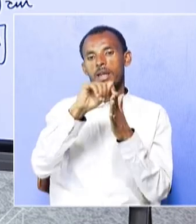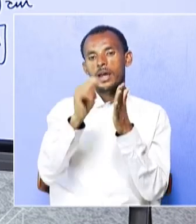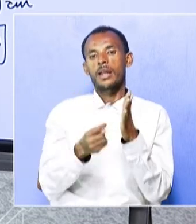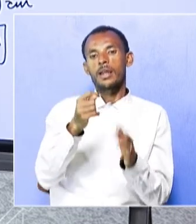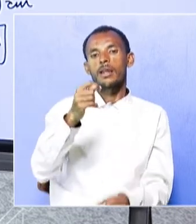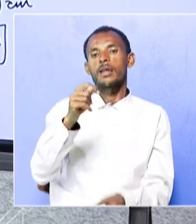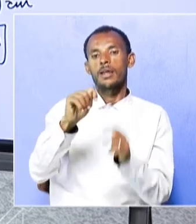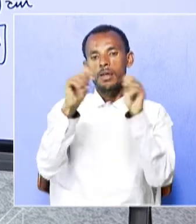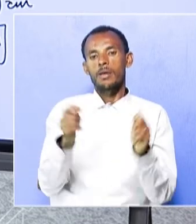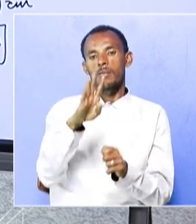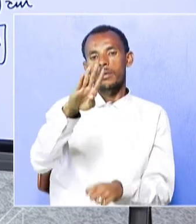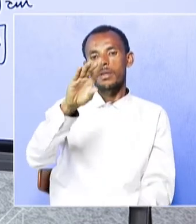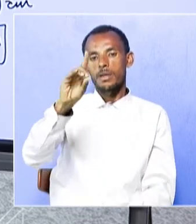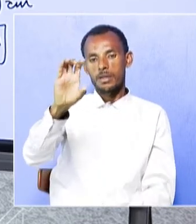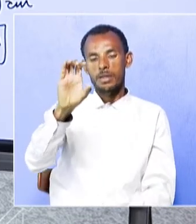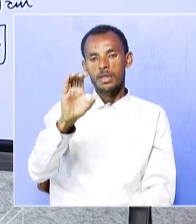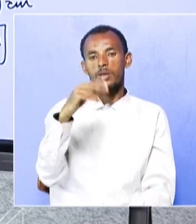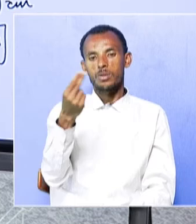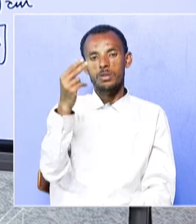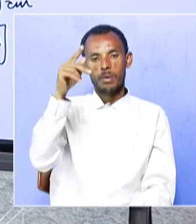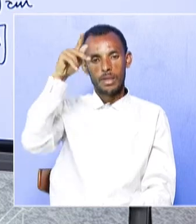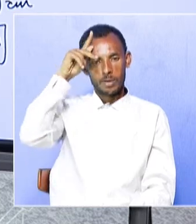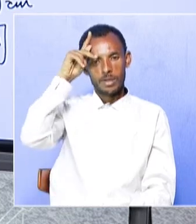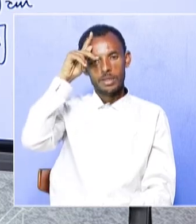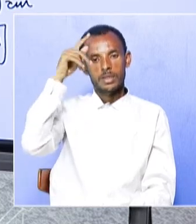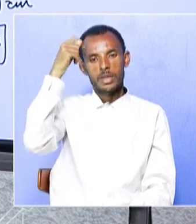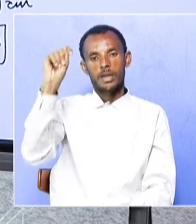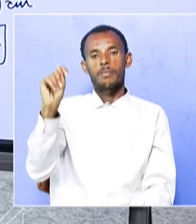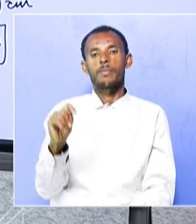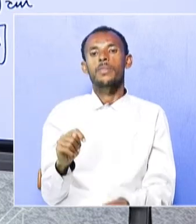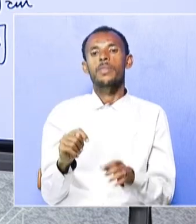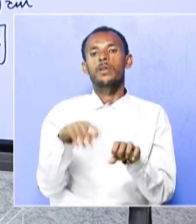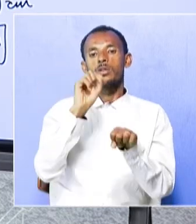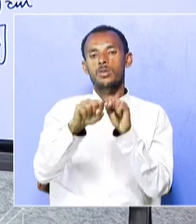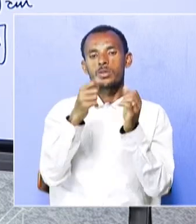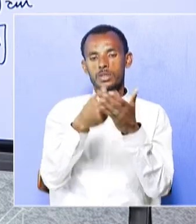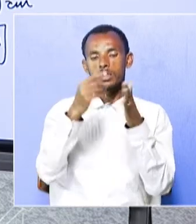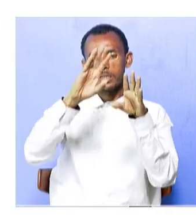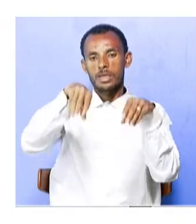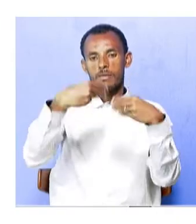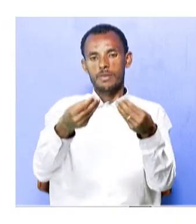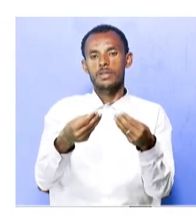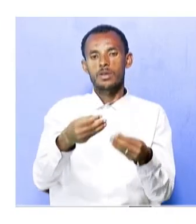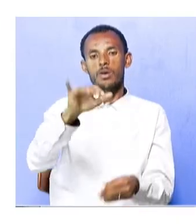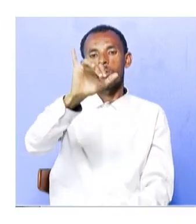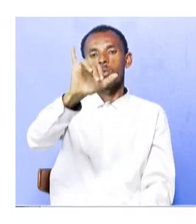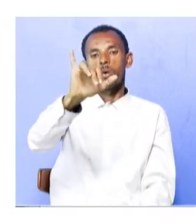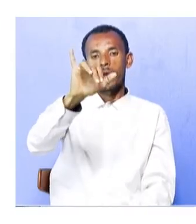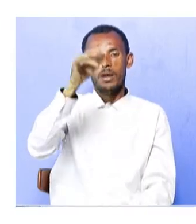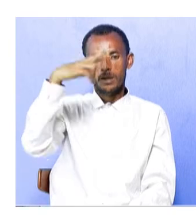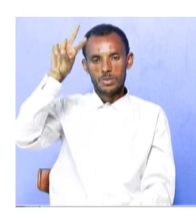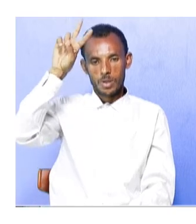BDC and apply Pythagoras theorem. Okay, so this gives us y square